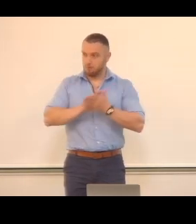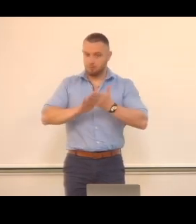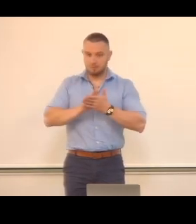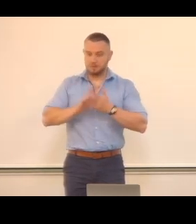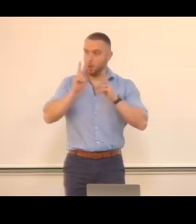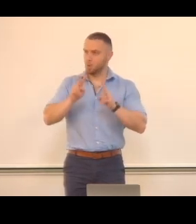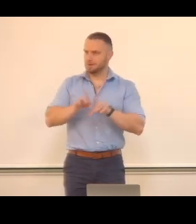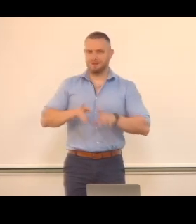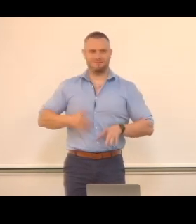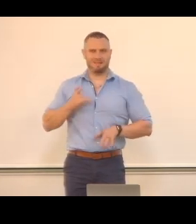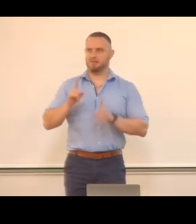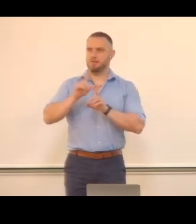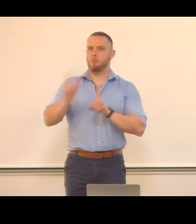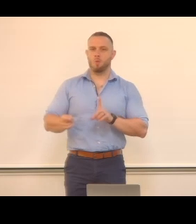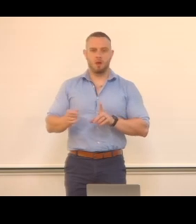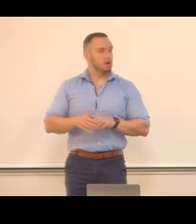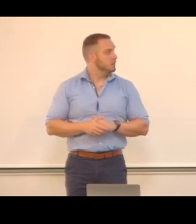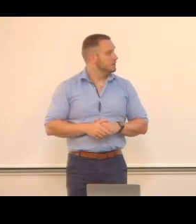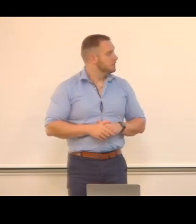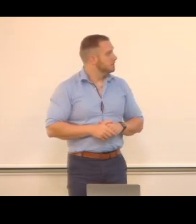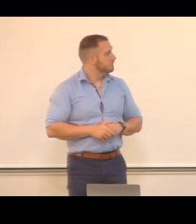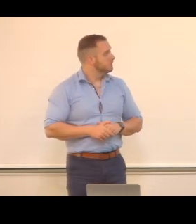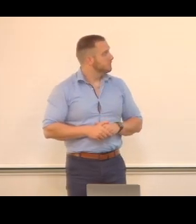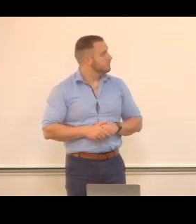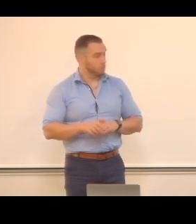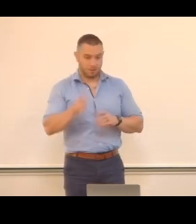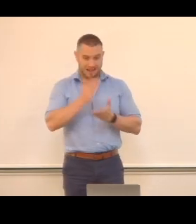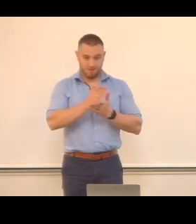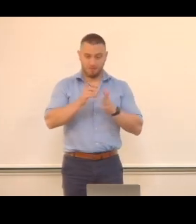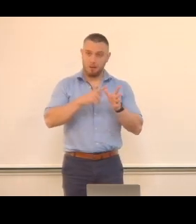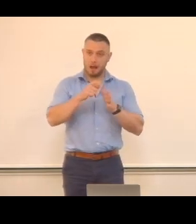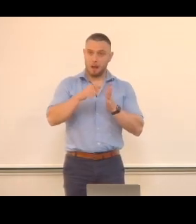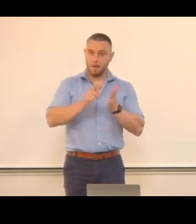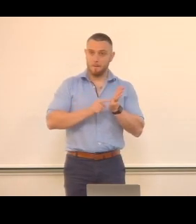the moon. So just like before, these are pictures of Apollo.